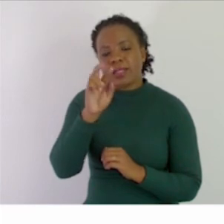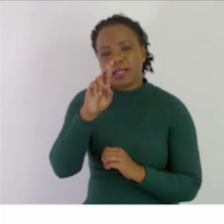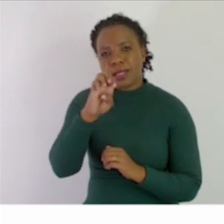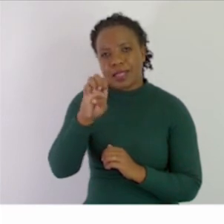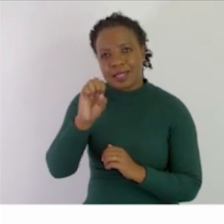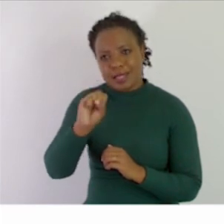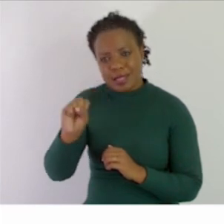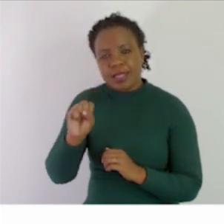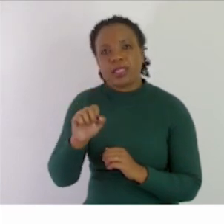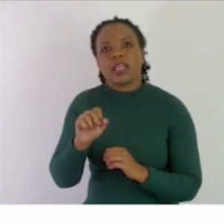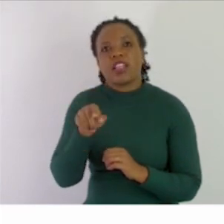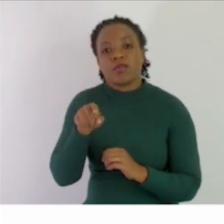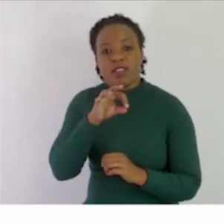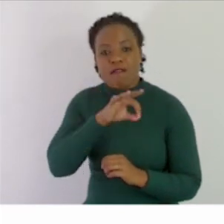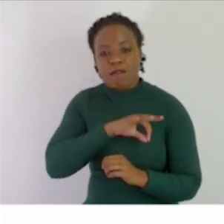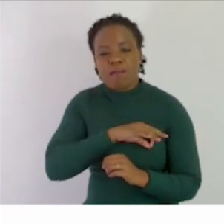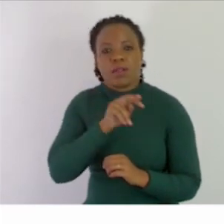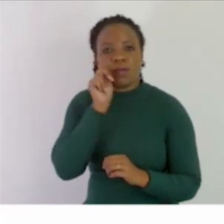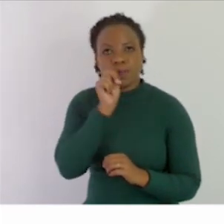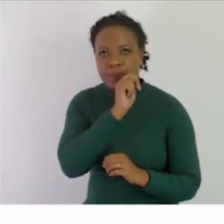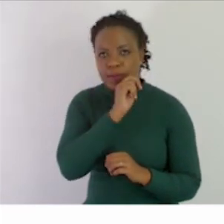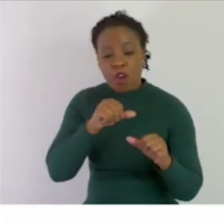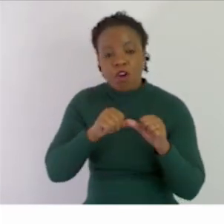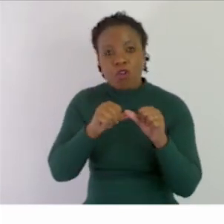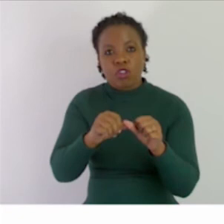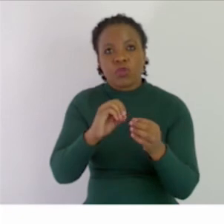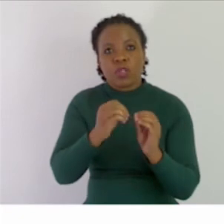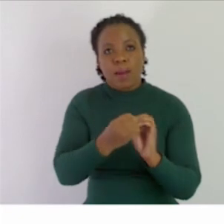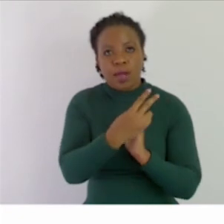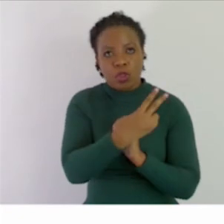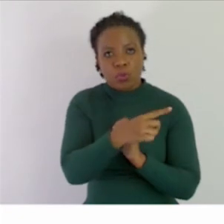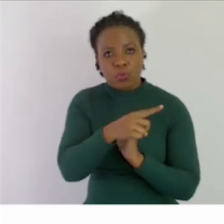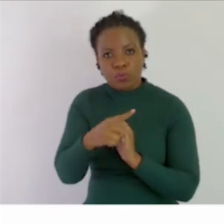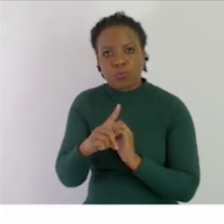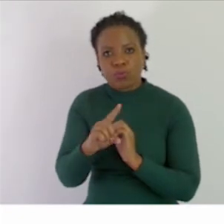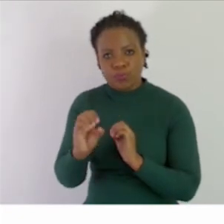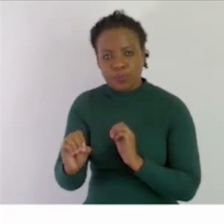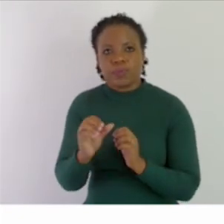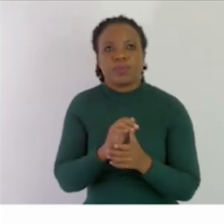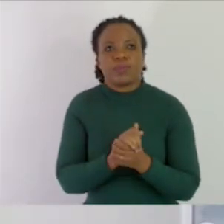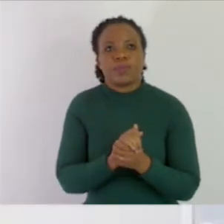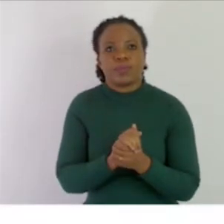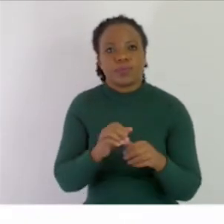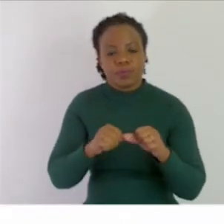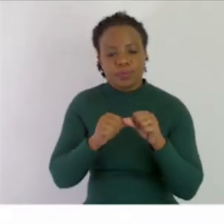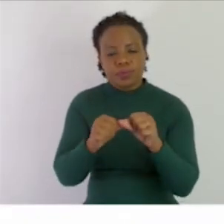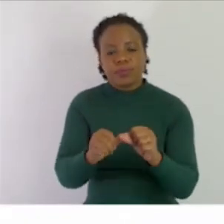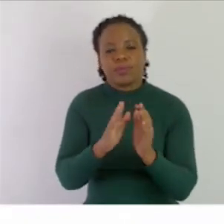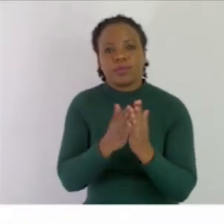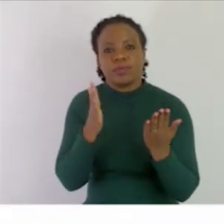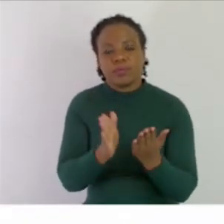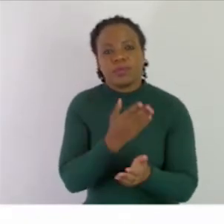let's do the rest. Let's continue. Let's turn our books on page